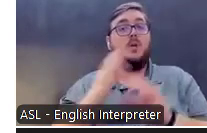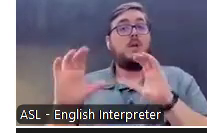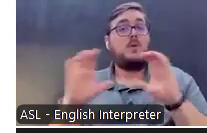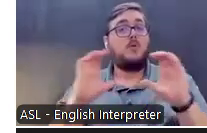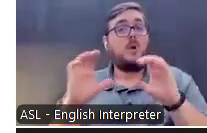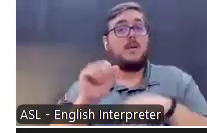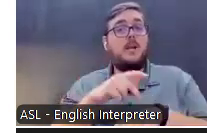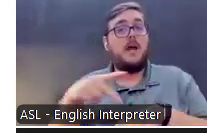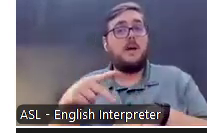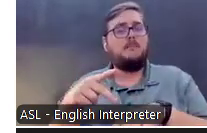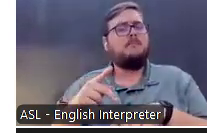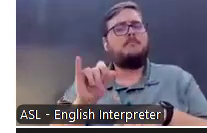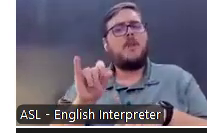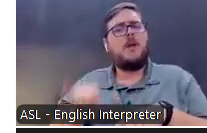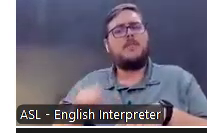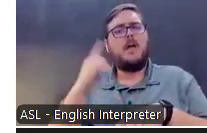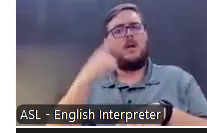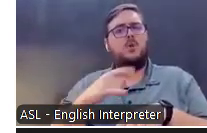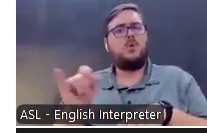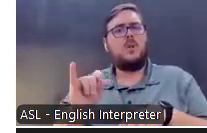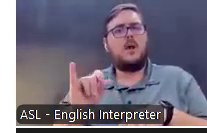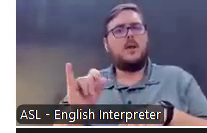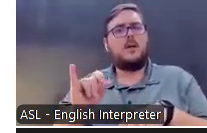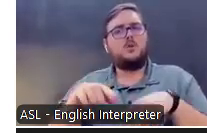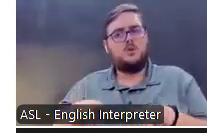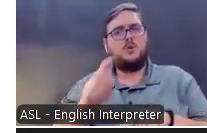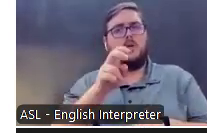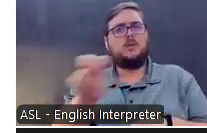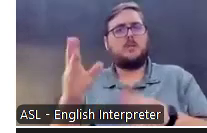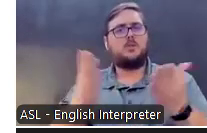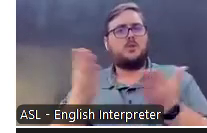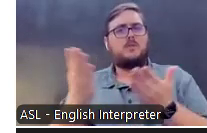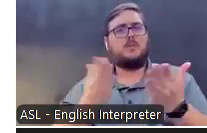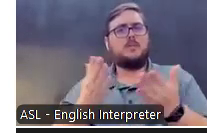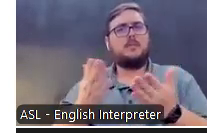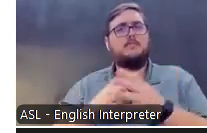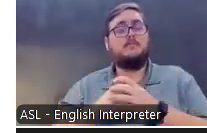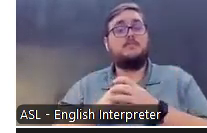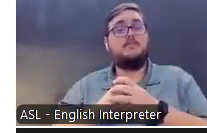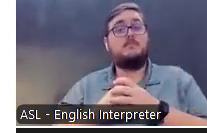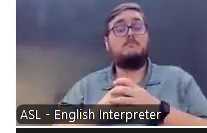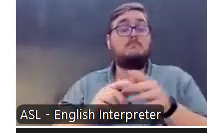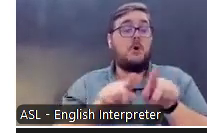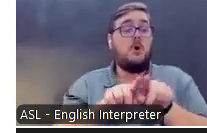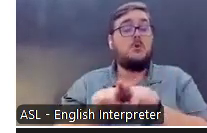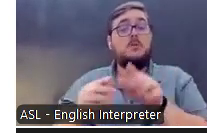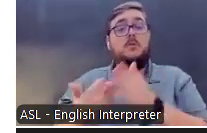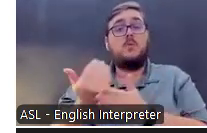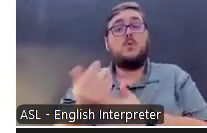look like during their transition services? In addition, new needs may arise during this